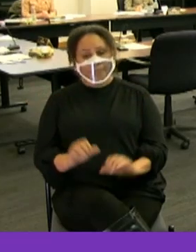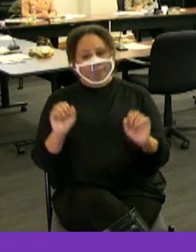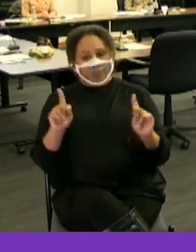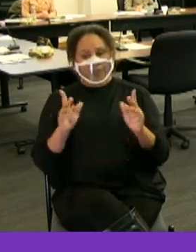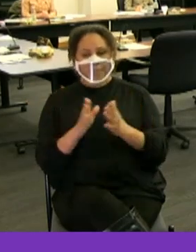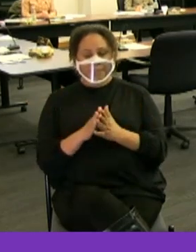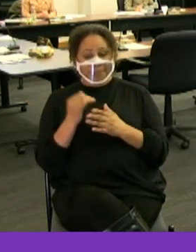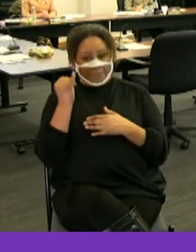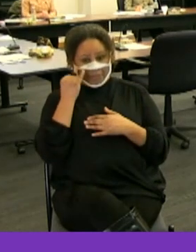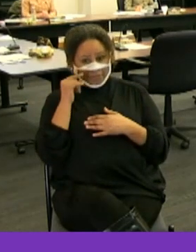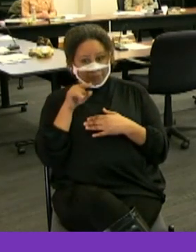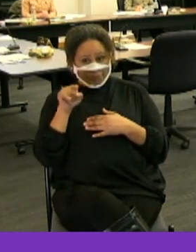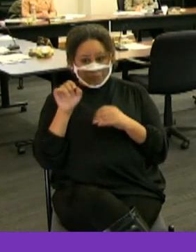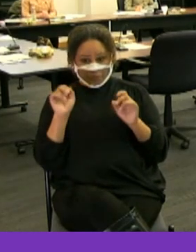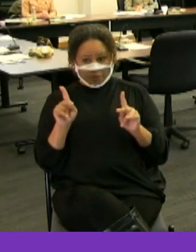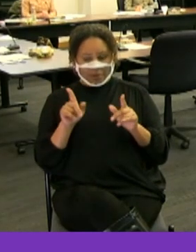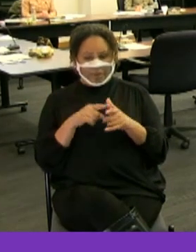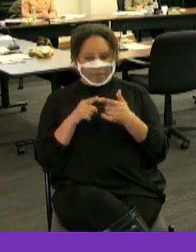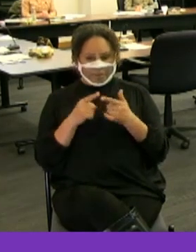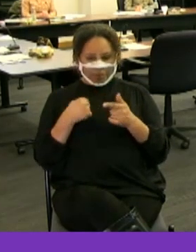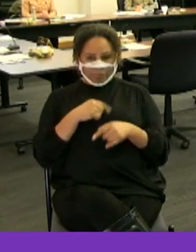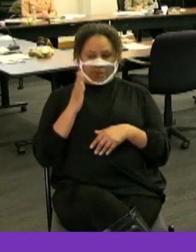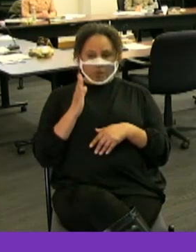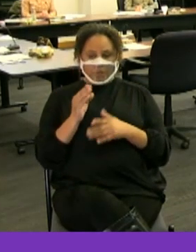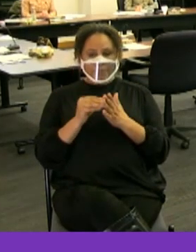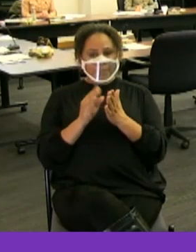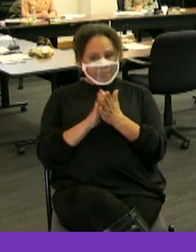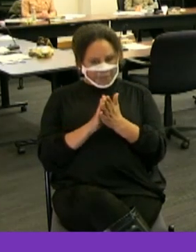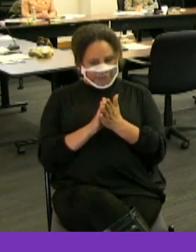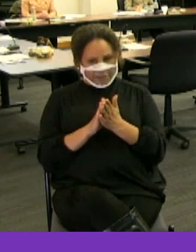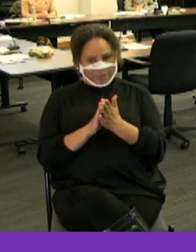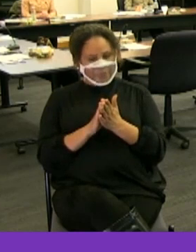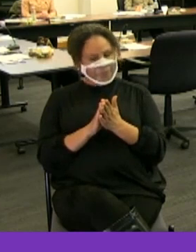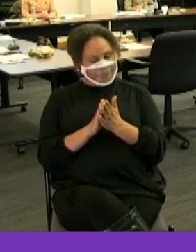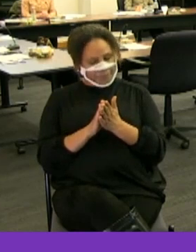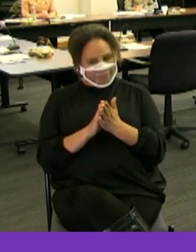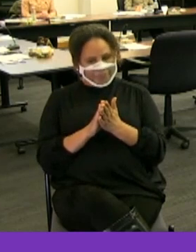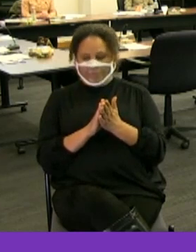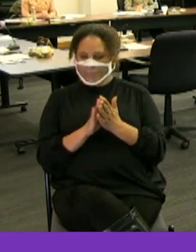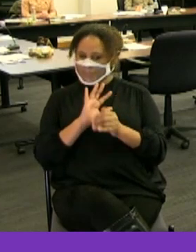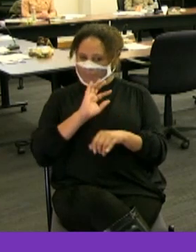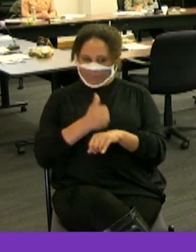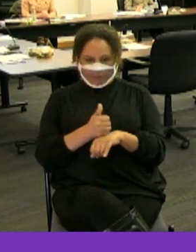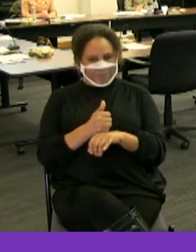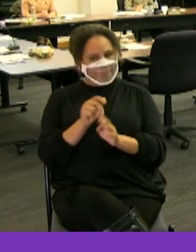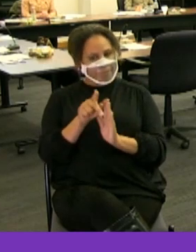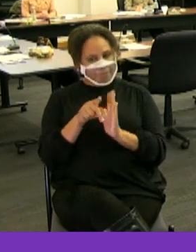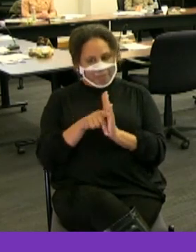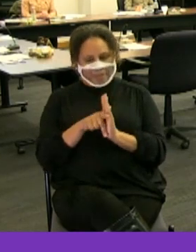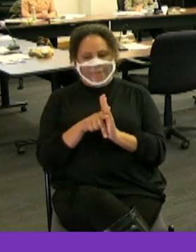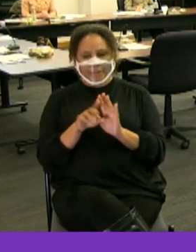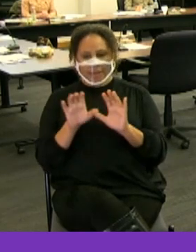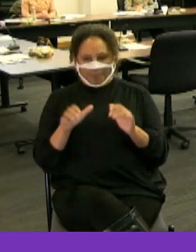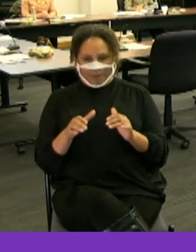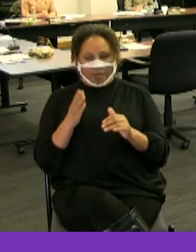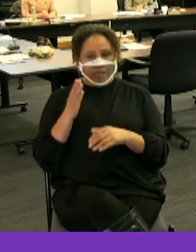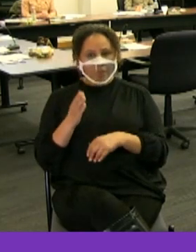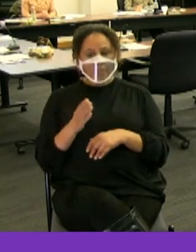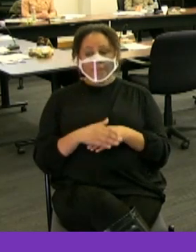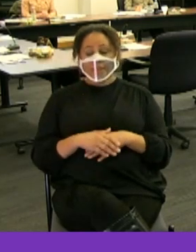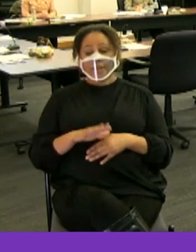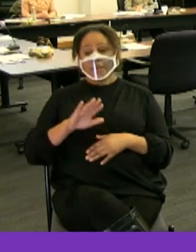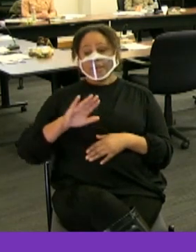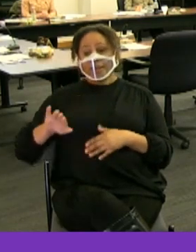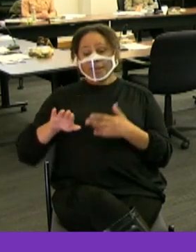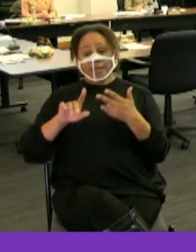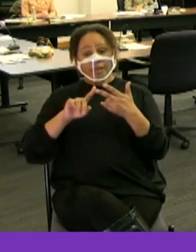Okay, as long as you're okay with that, then we will be putting this into action with the policy committee. The only other thing I had to